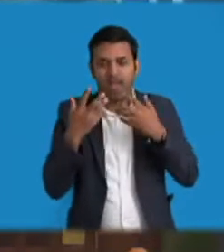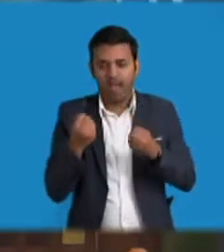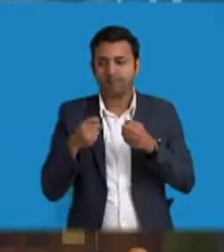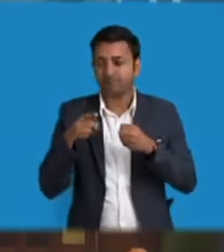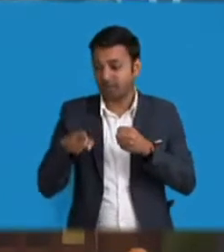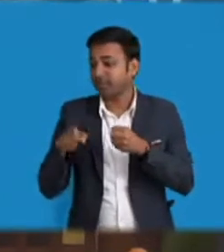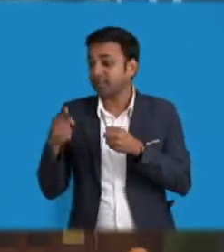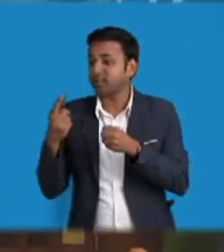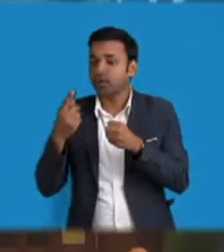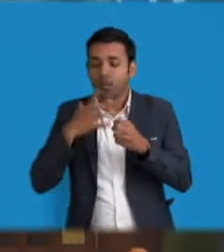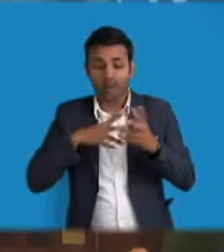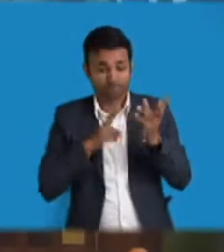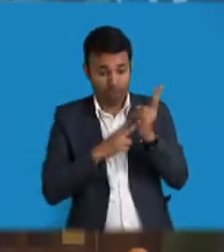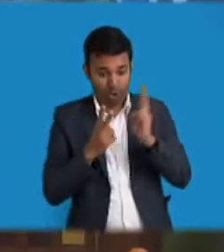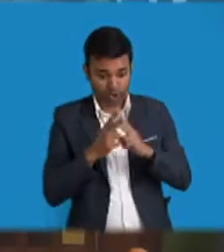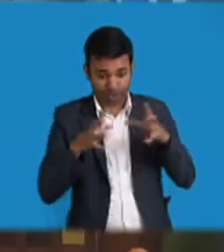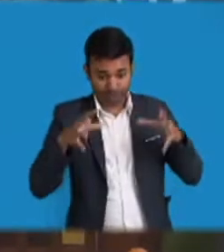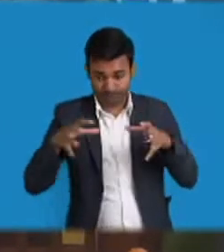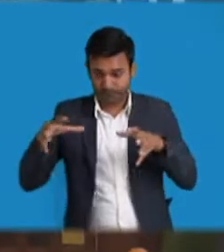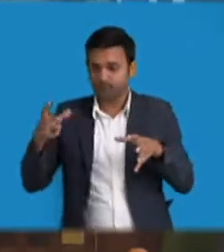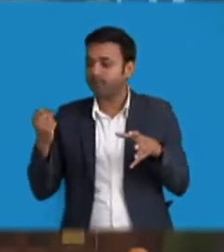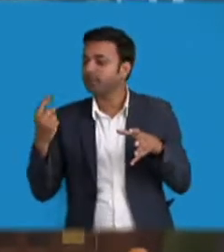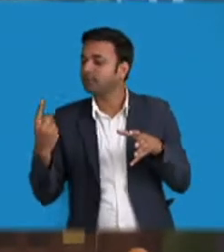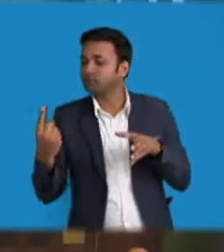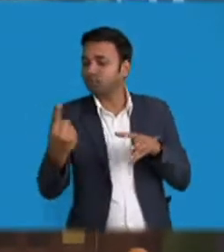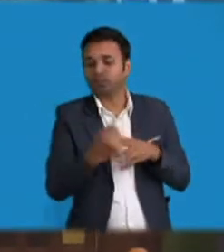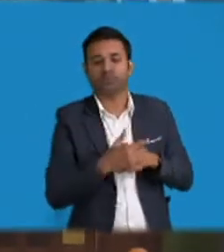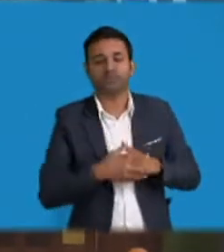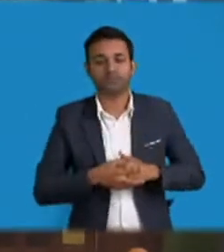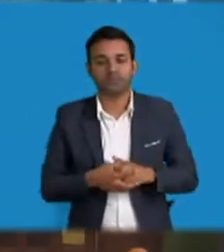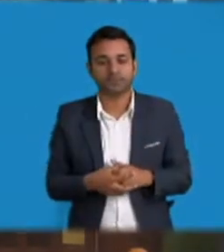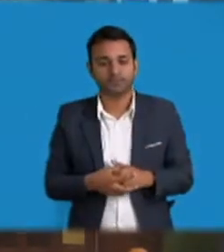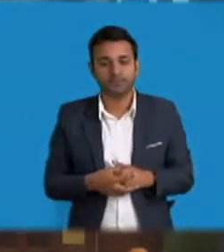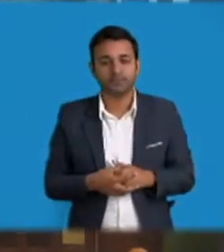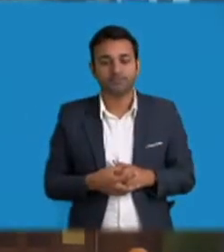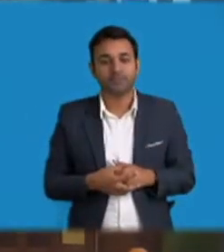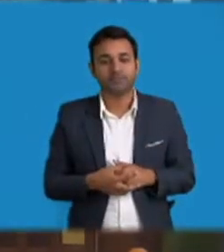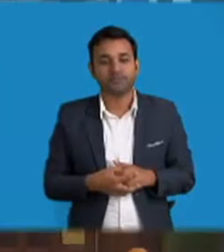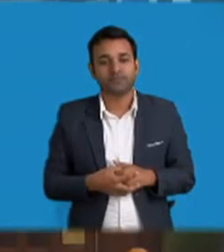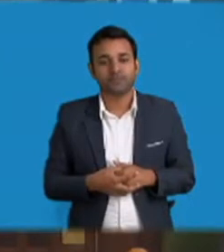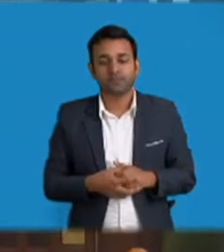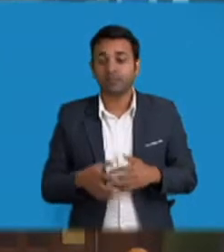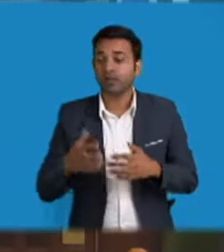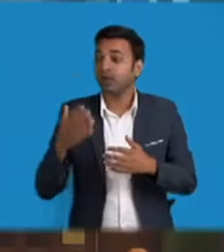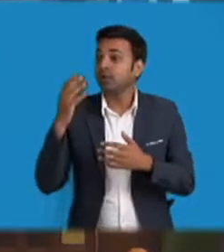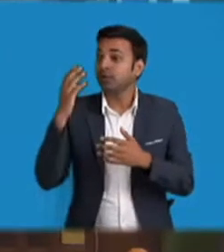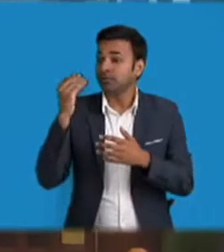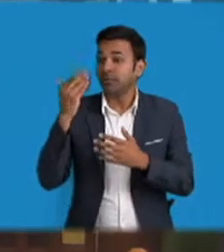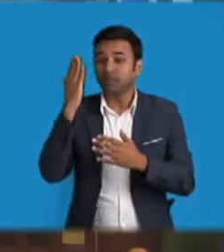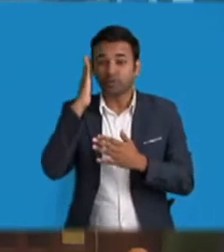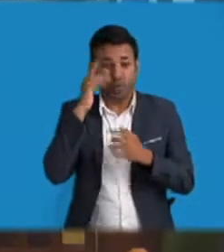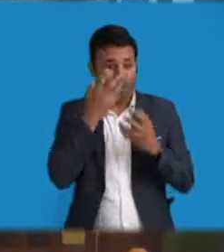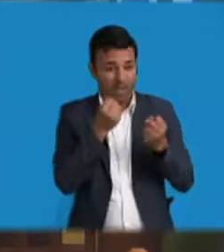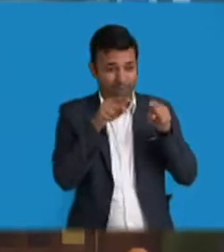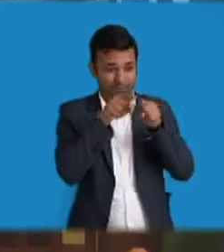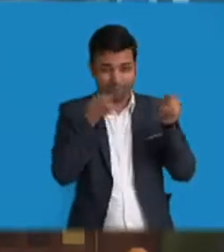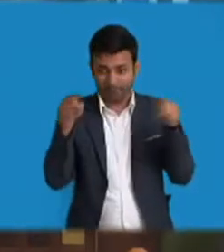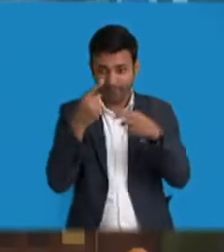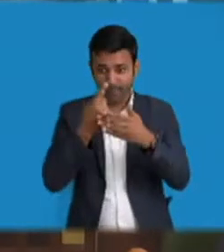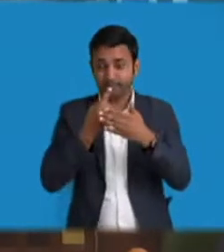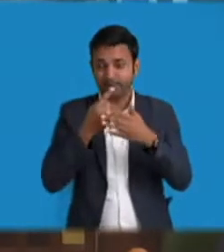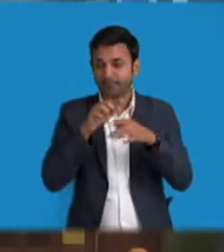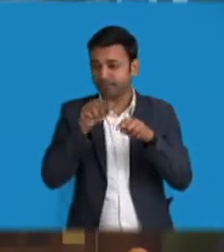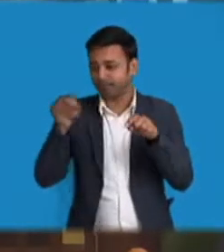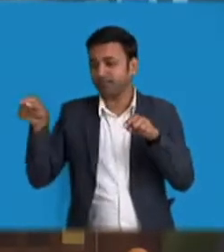are. And to the extent that we have schools where the rolls are in the interior and the deep interior Maritime,